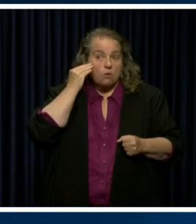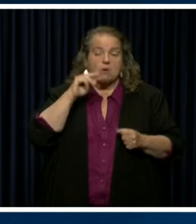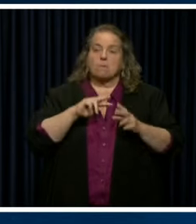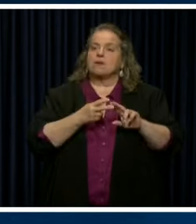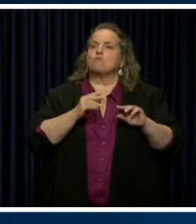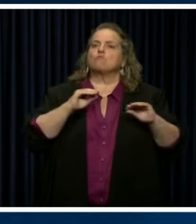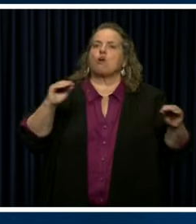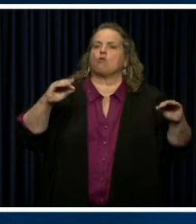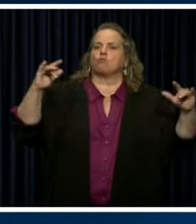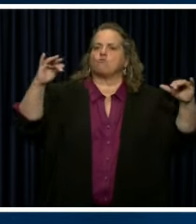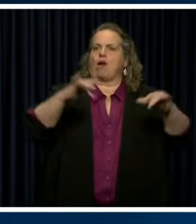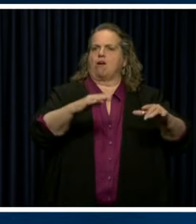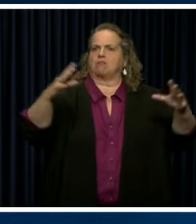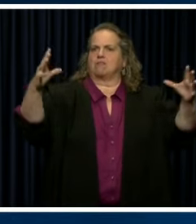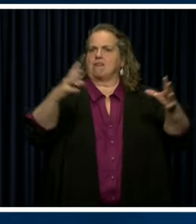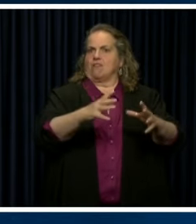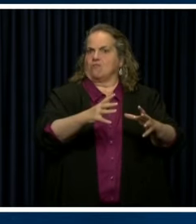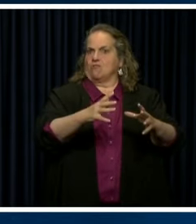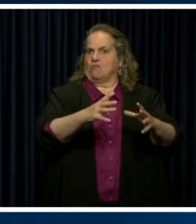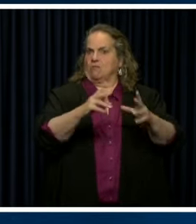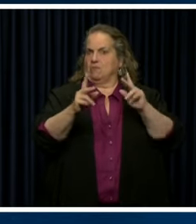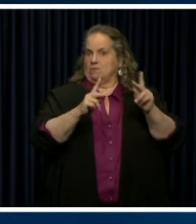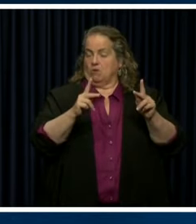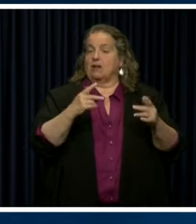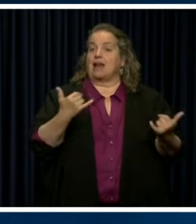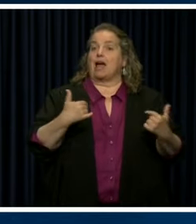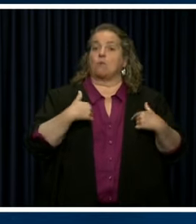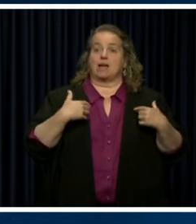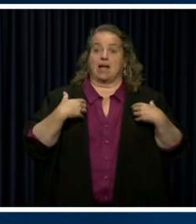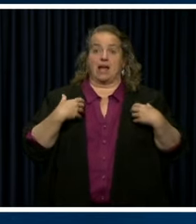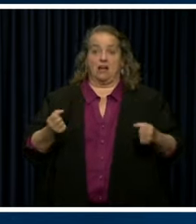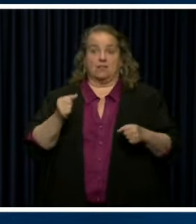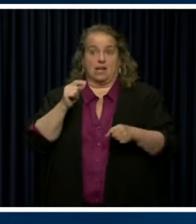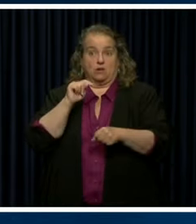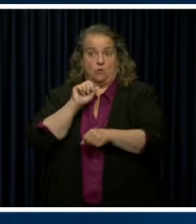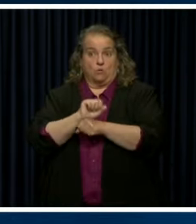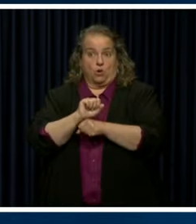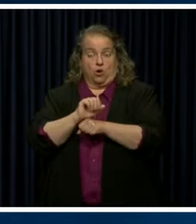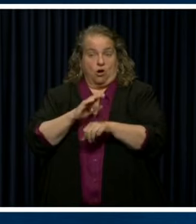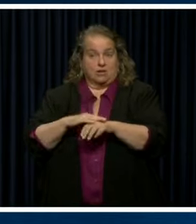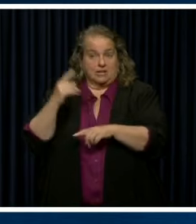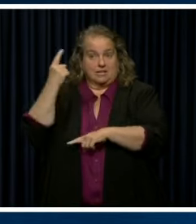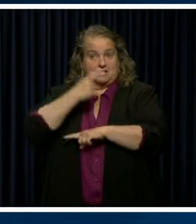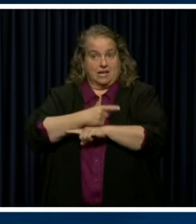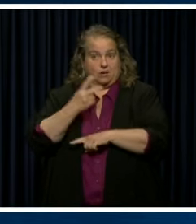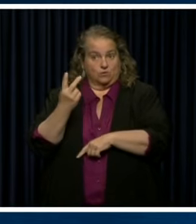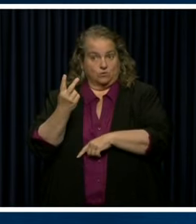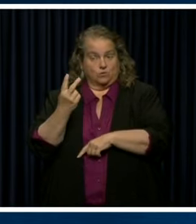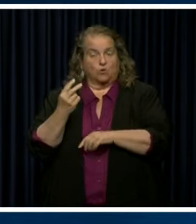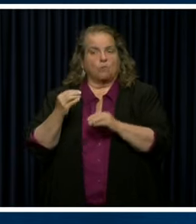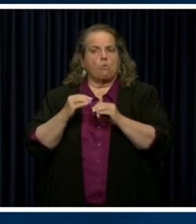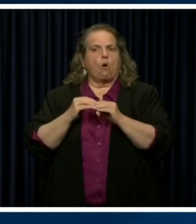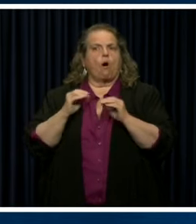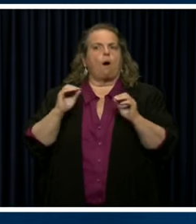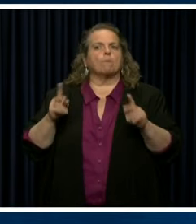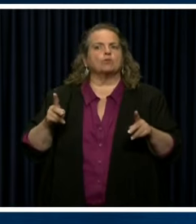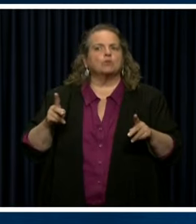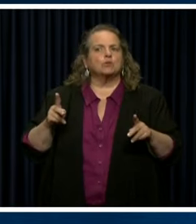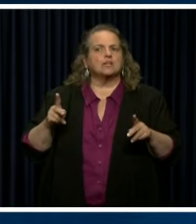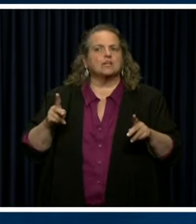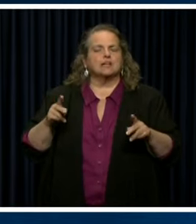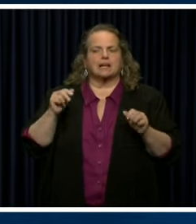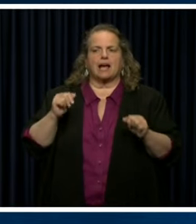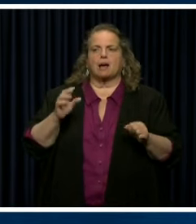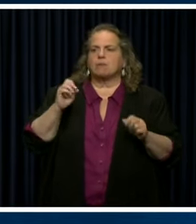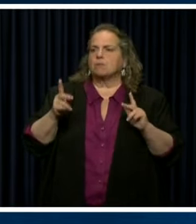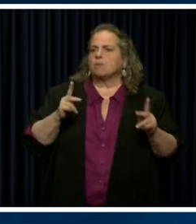or gatherings. Now that we're healthy at work on day 2, there's going to be more opportunity there. It could be